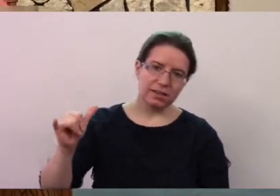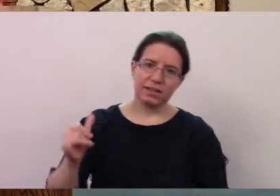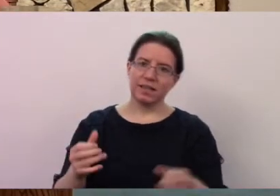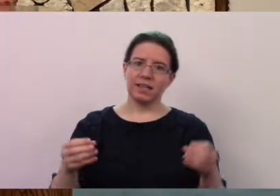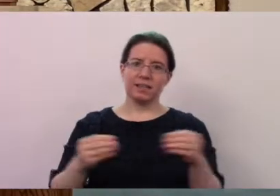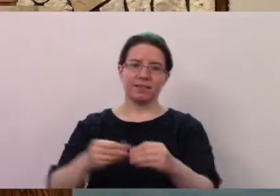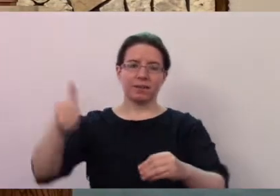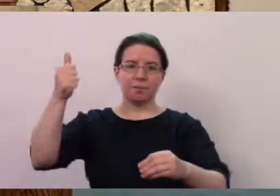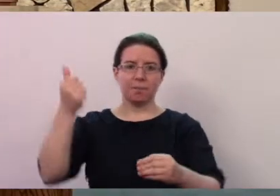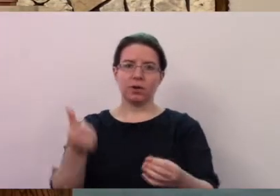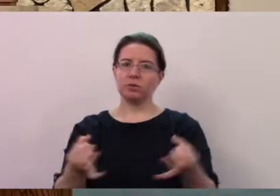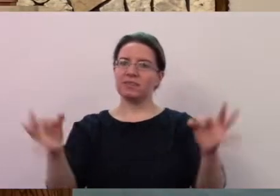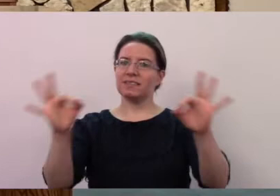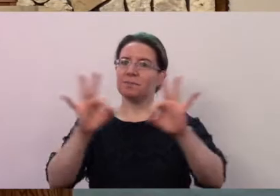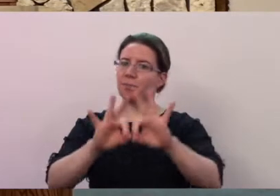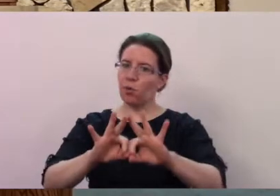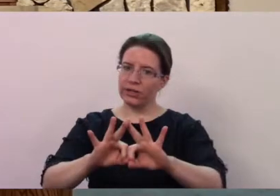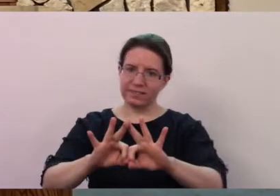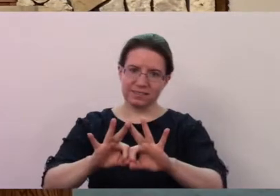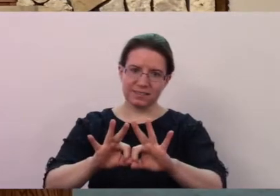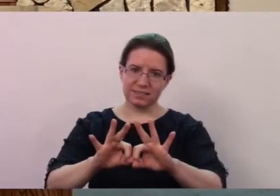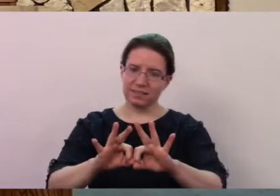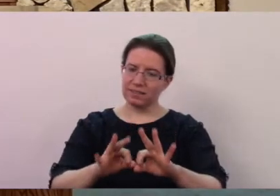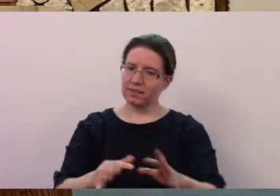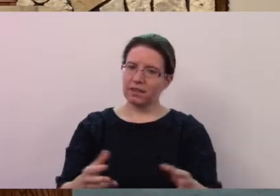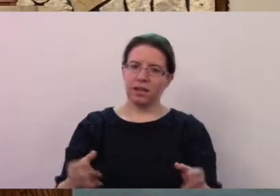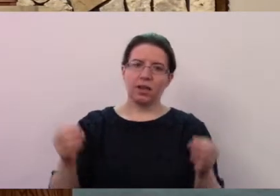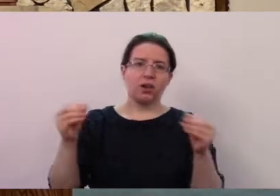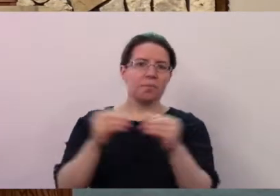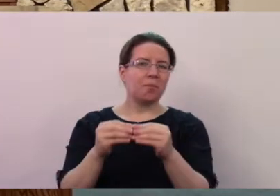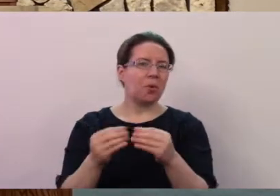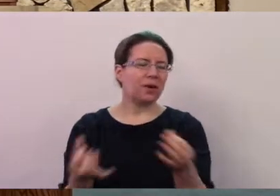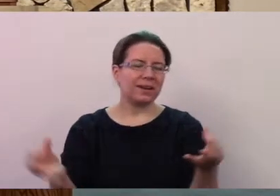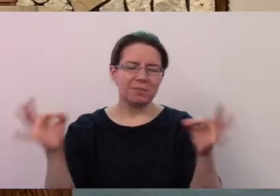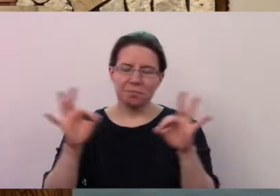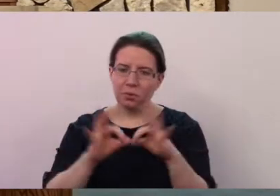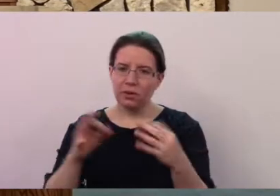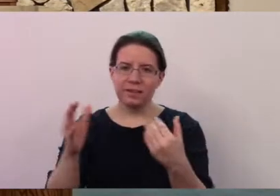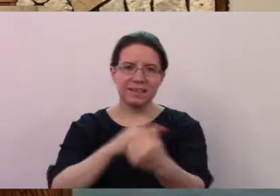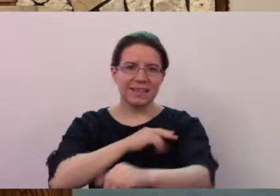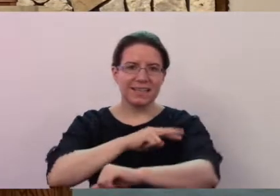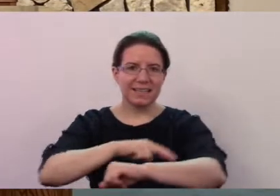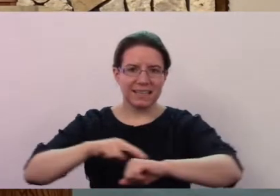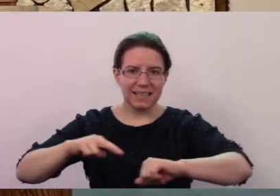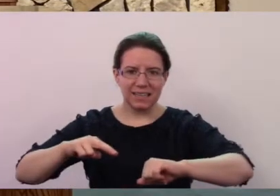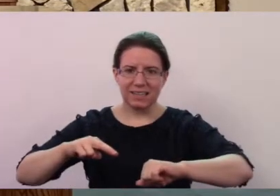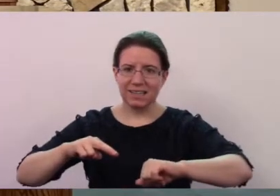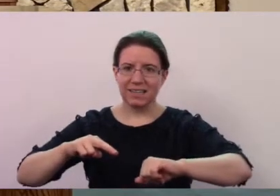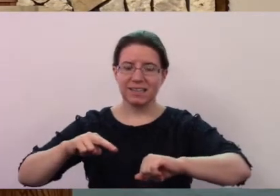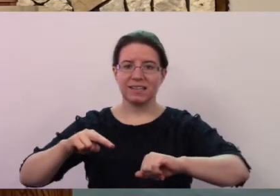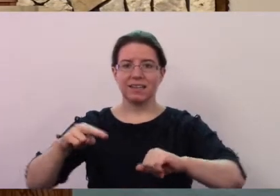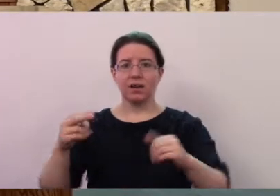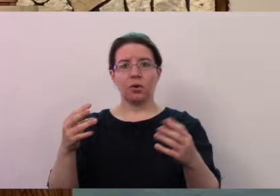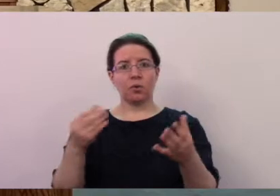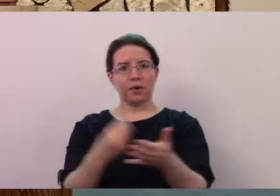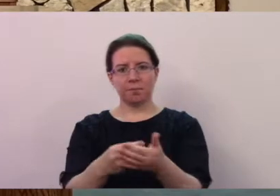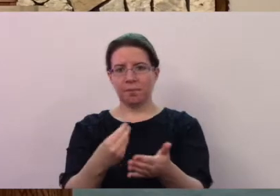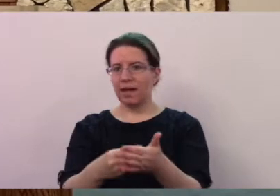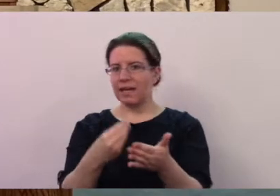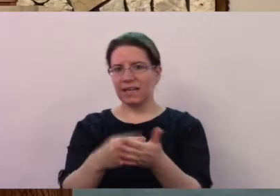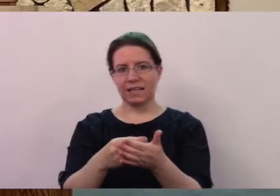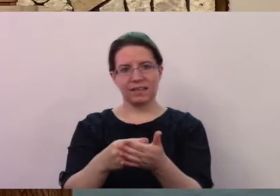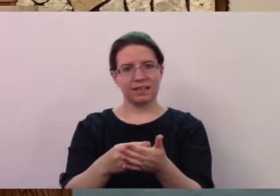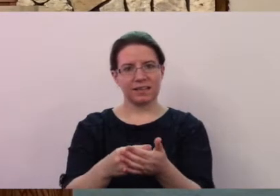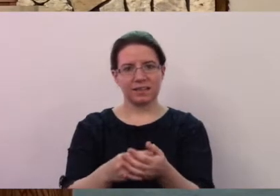having a miracle of provision, yes, a miracle of healing, or a supernatural intervention that defies the laws of